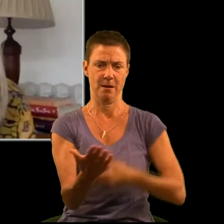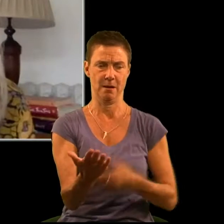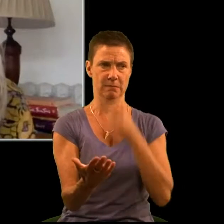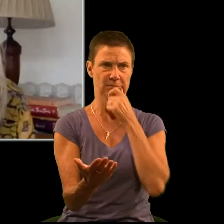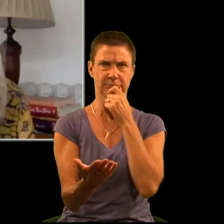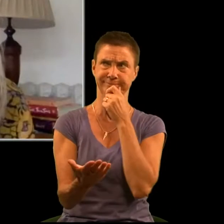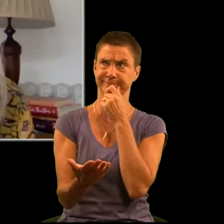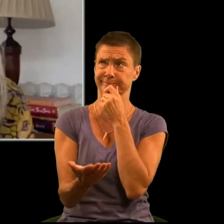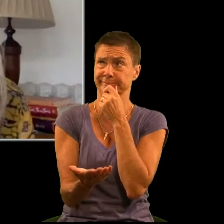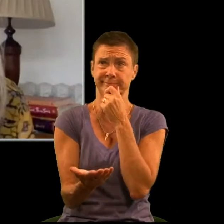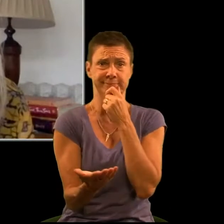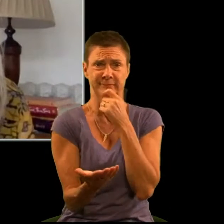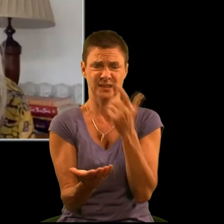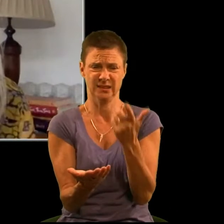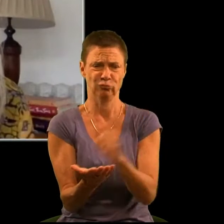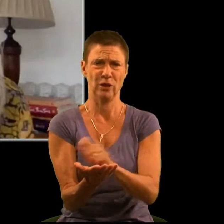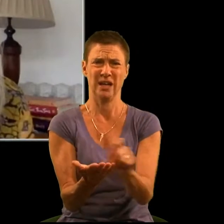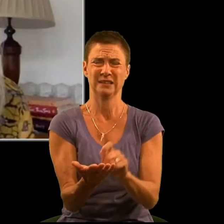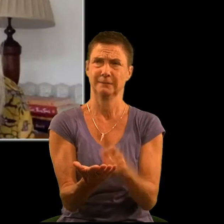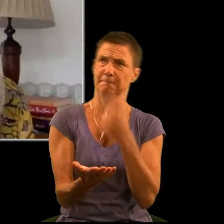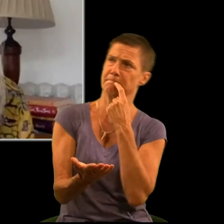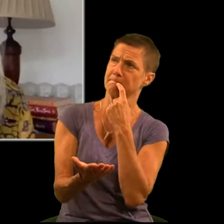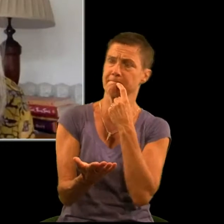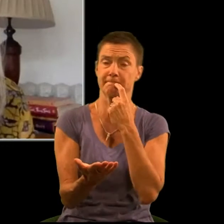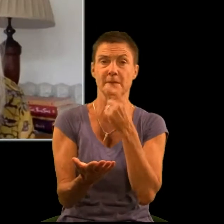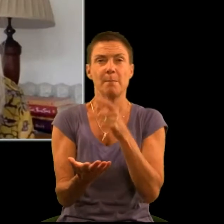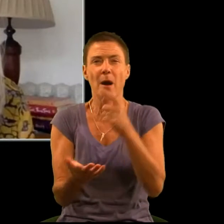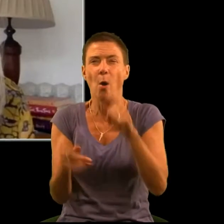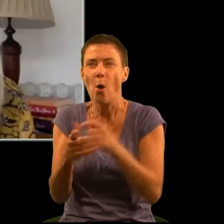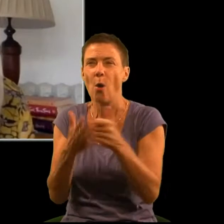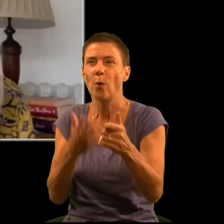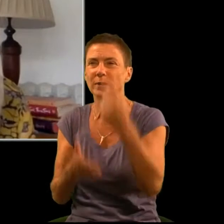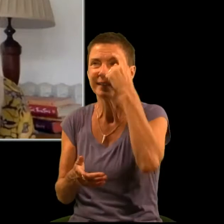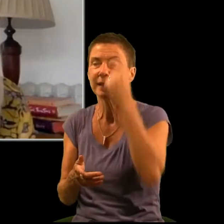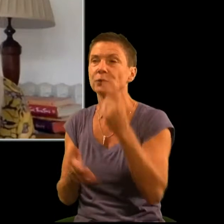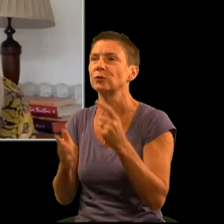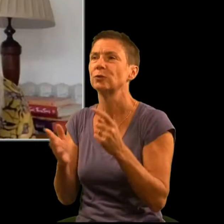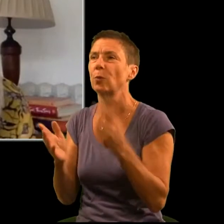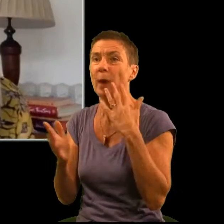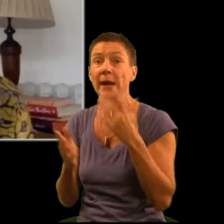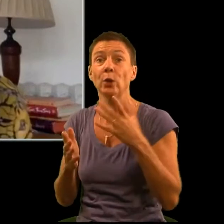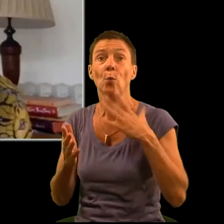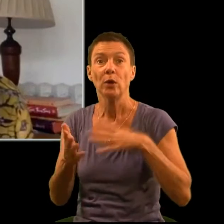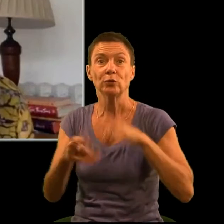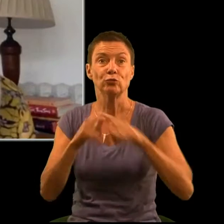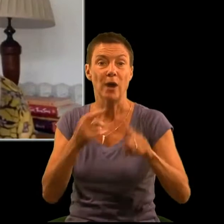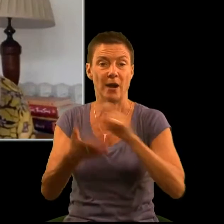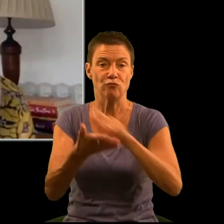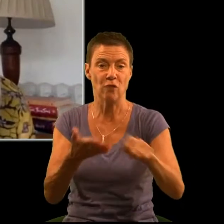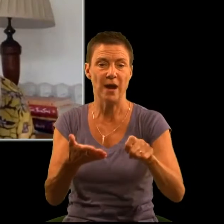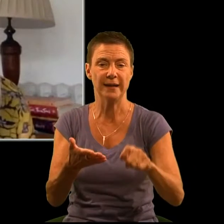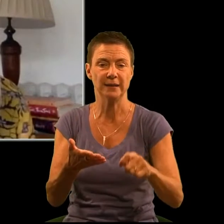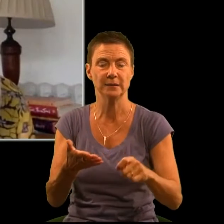reading can give you ideas. And I always say, try and write what you would like to. Don't think it has to